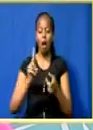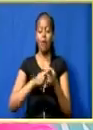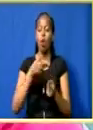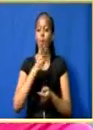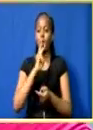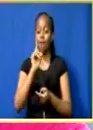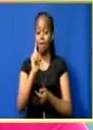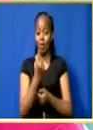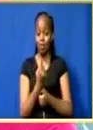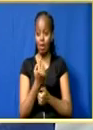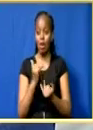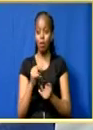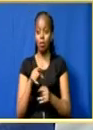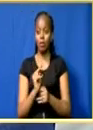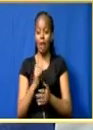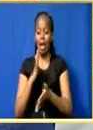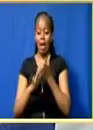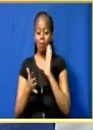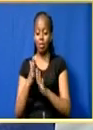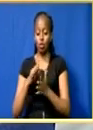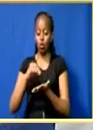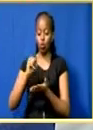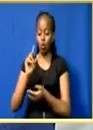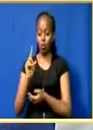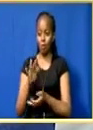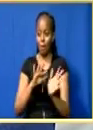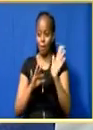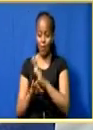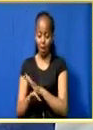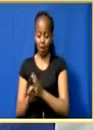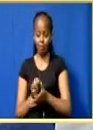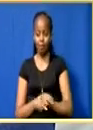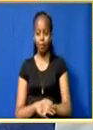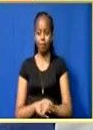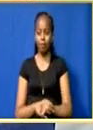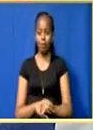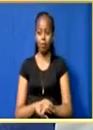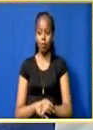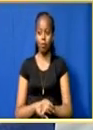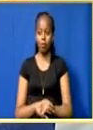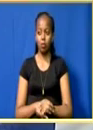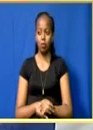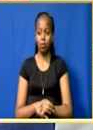first. Oh. So you're going to empty this salt back on the top, not inside. Okay.